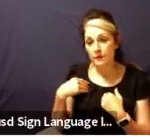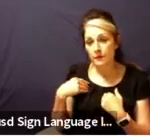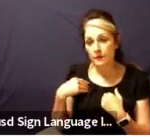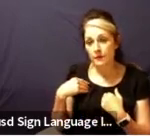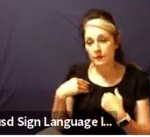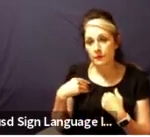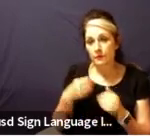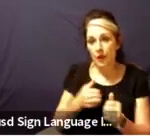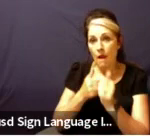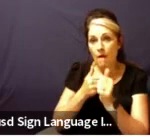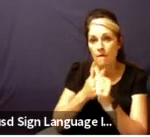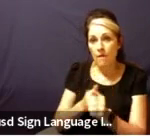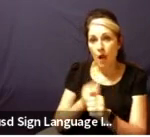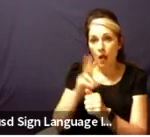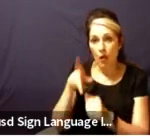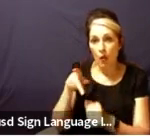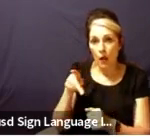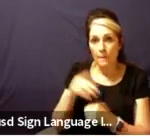follow-up.